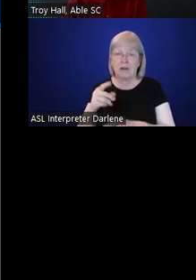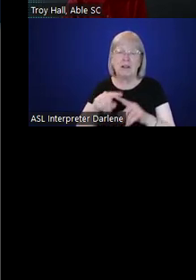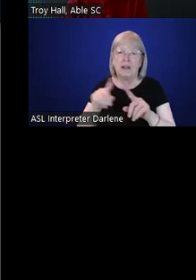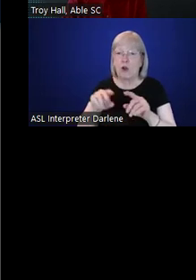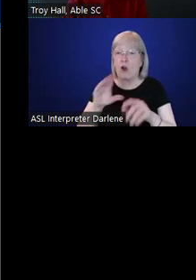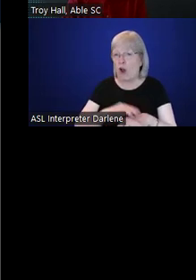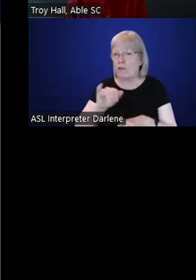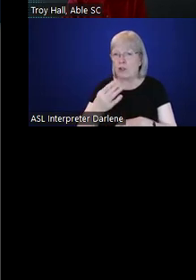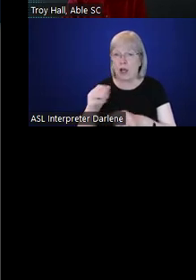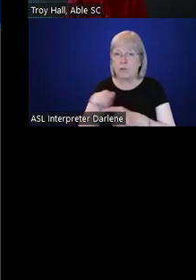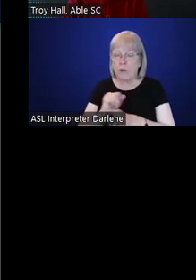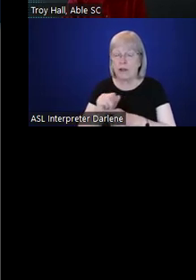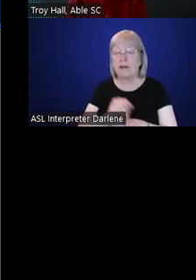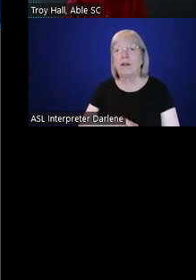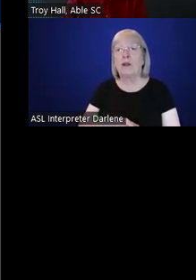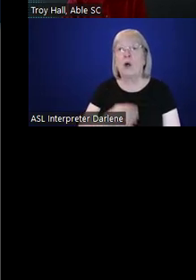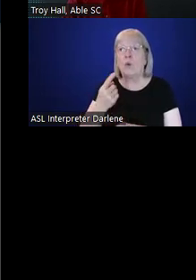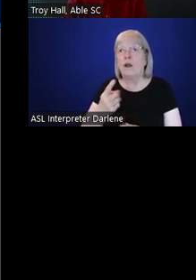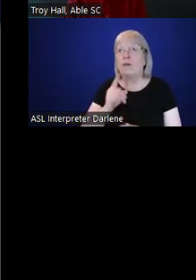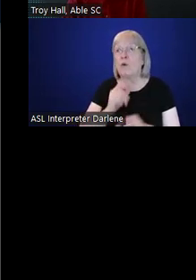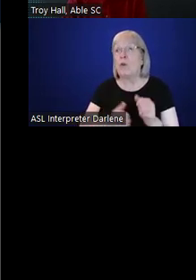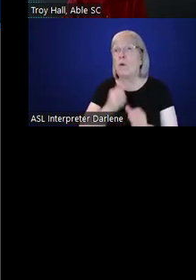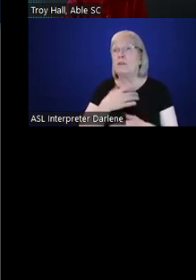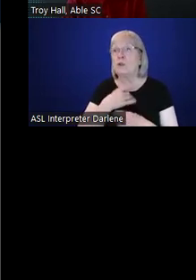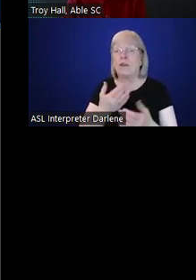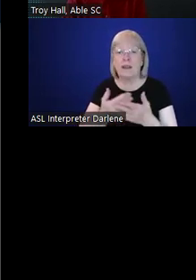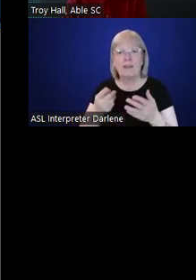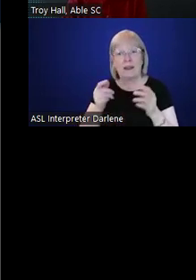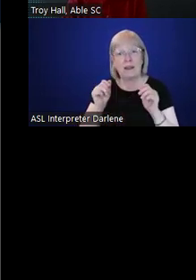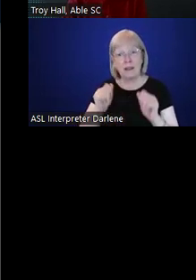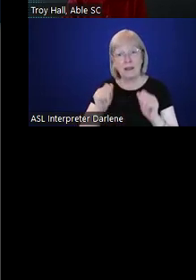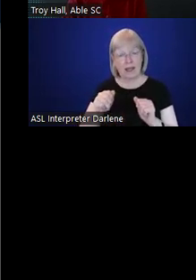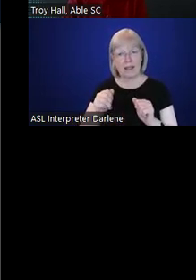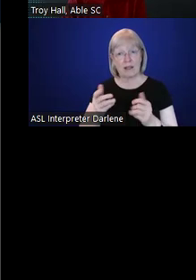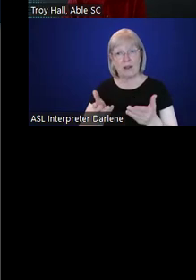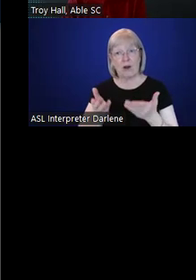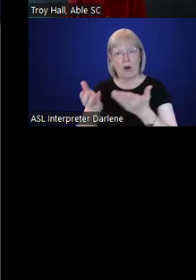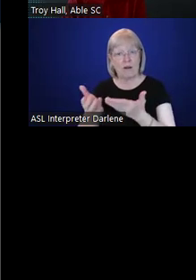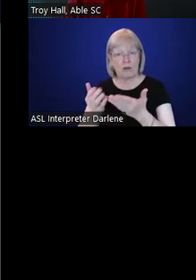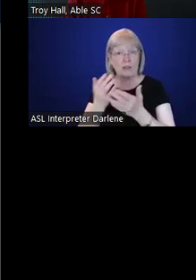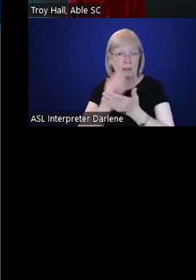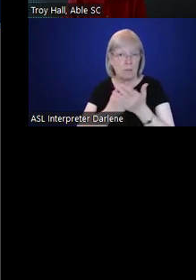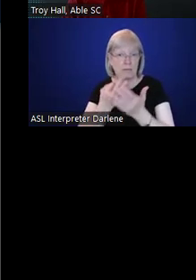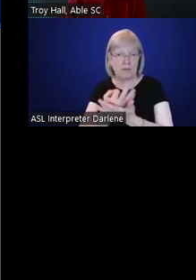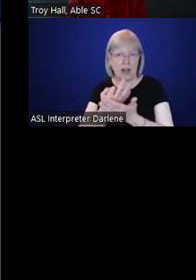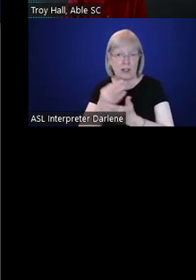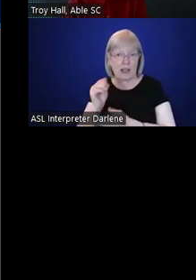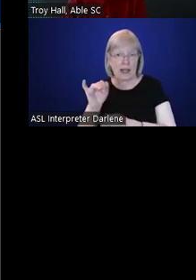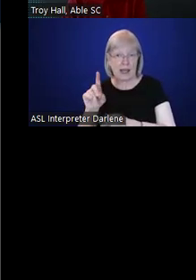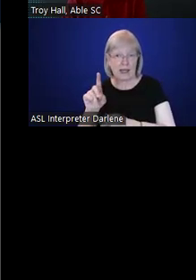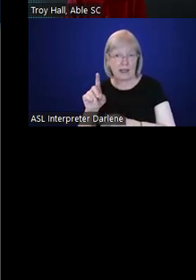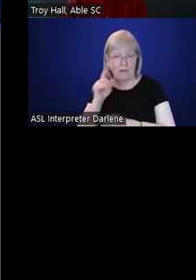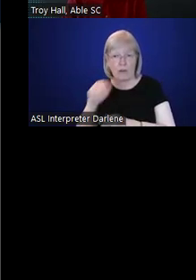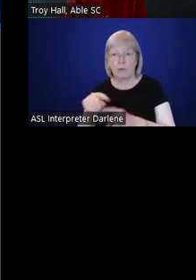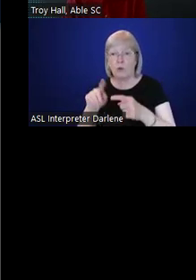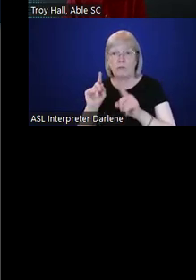things about VR is that they can also offer financial assistance for a lot of these programs. So financial assistance